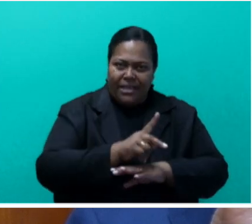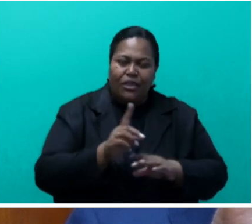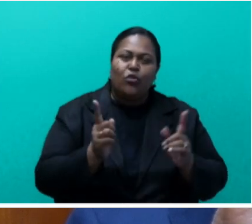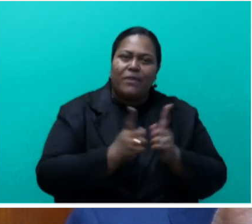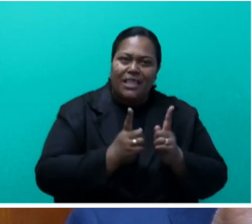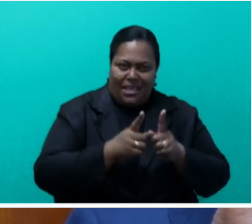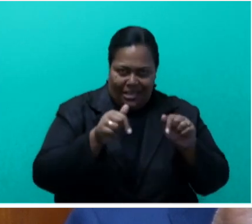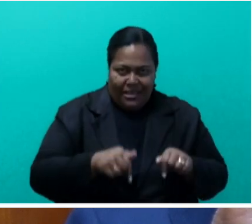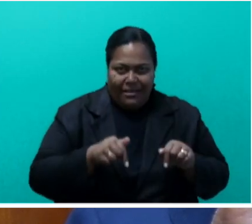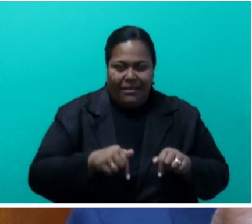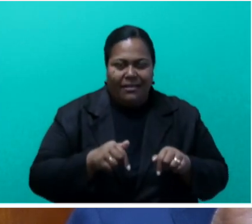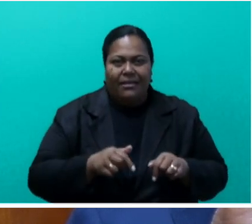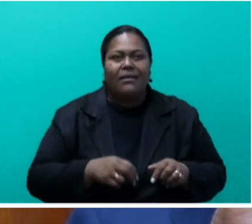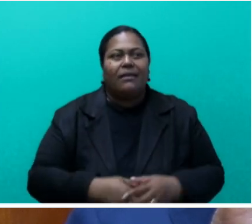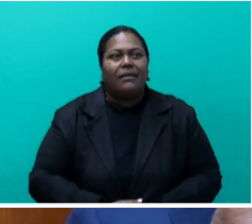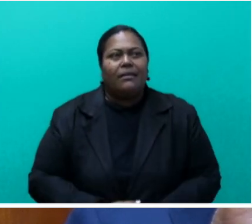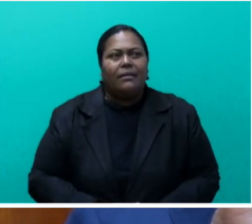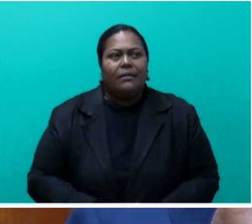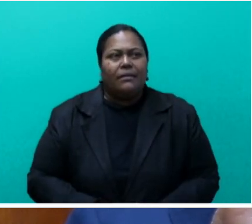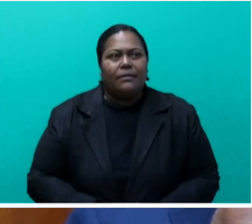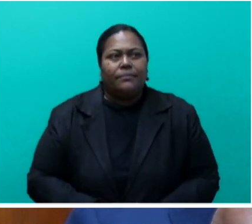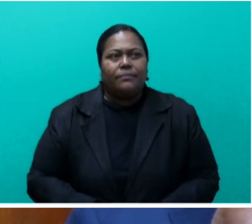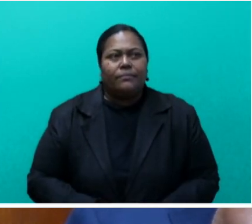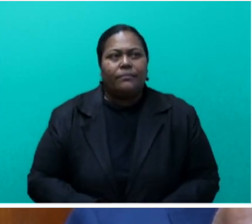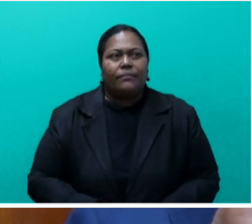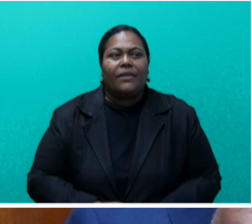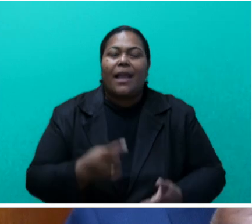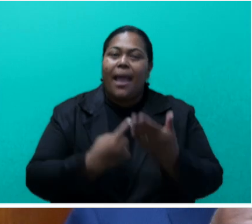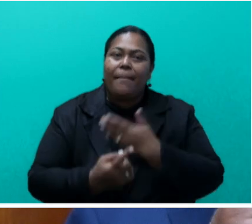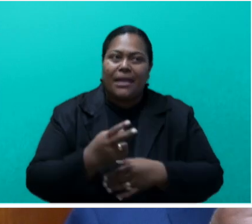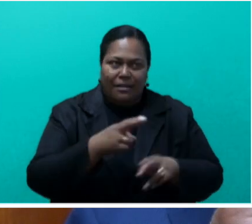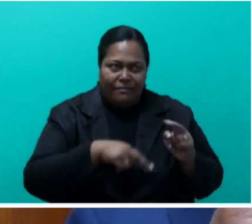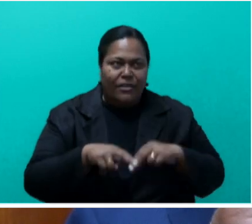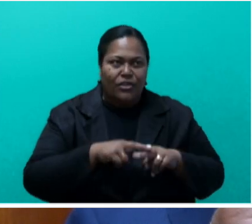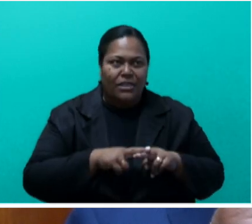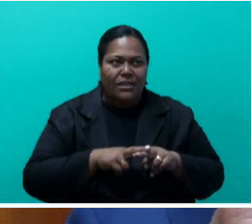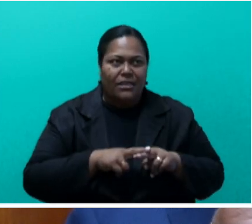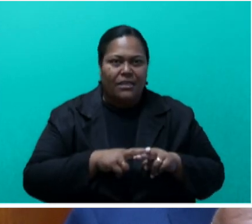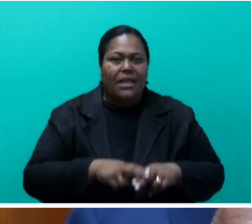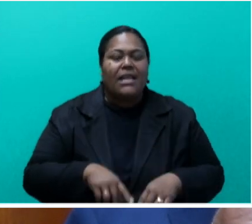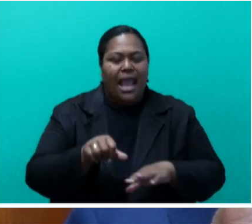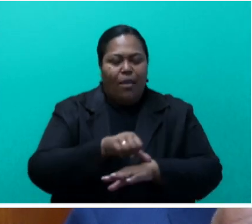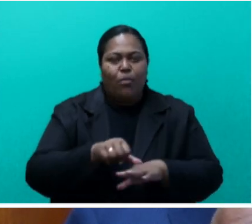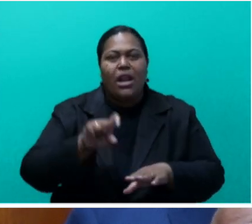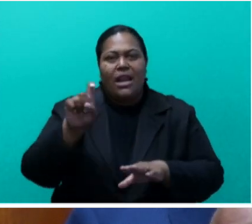session. And this will be taking place in Fiji in April next year, Honorable